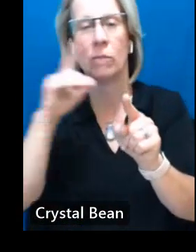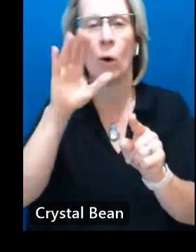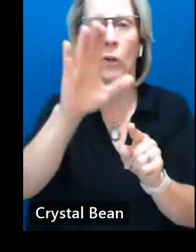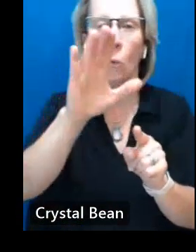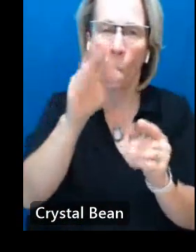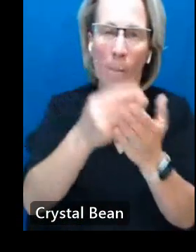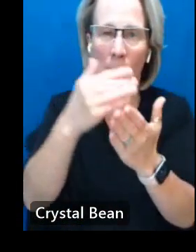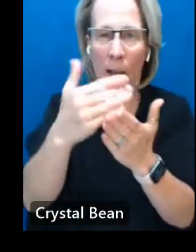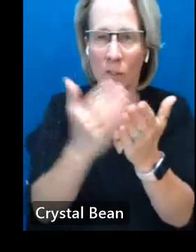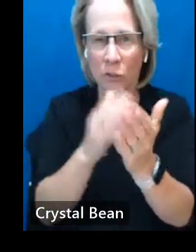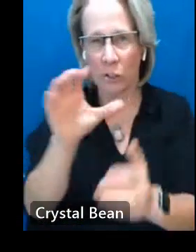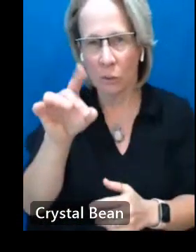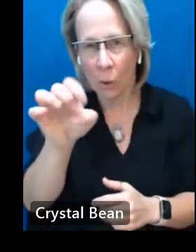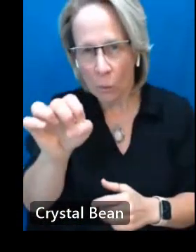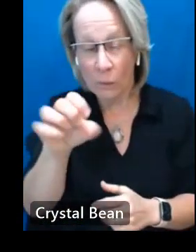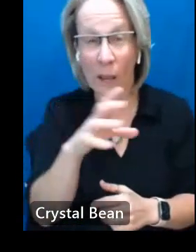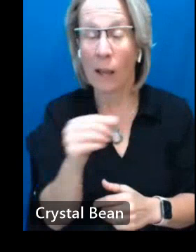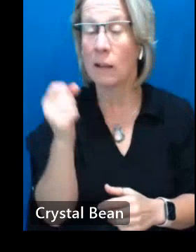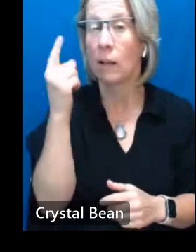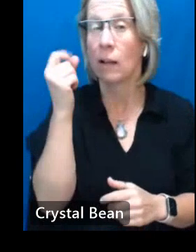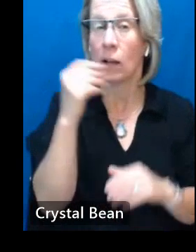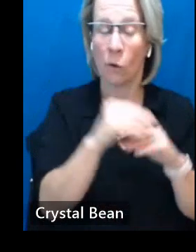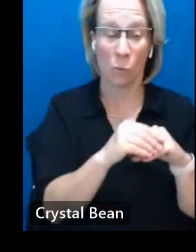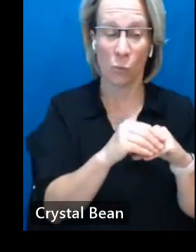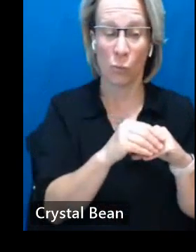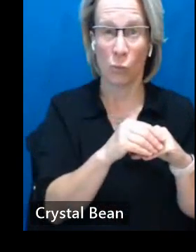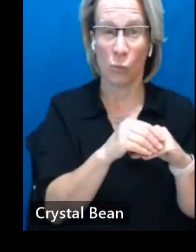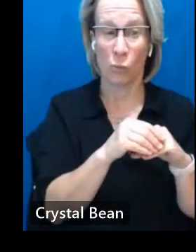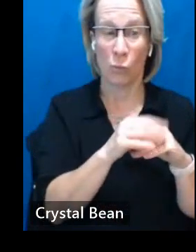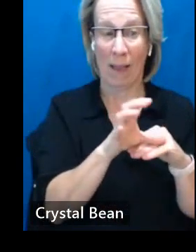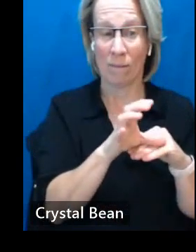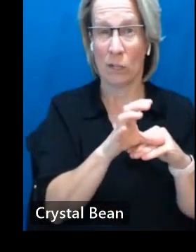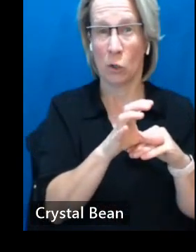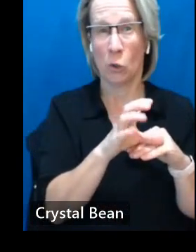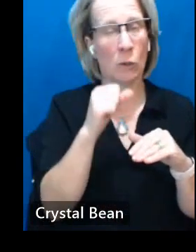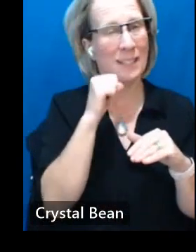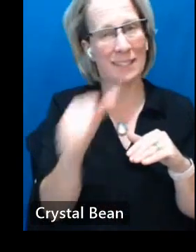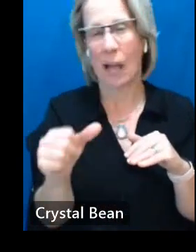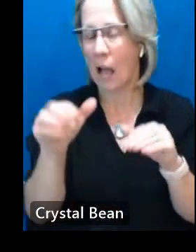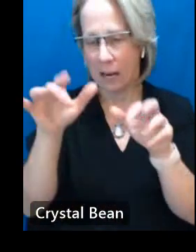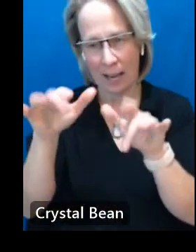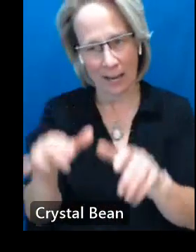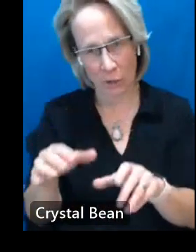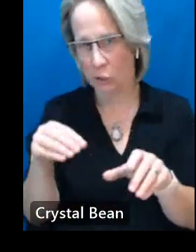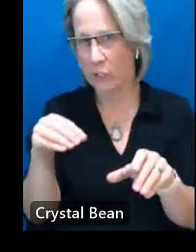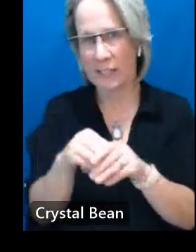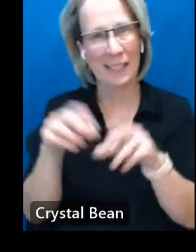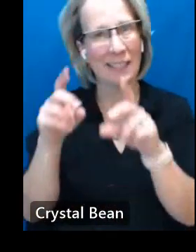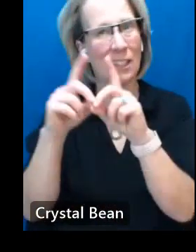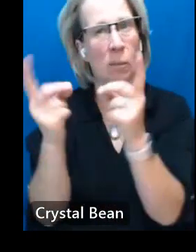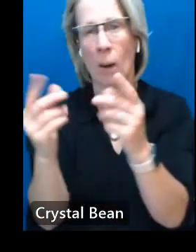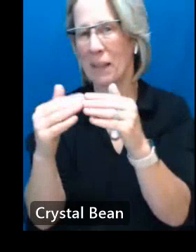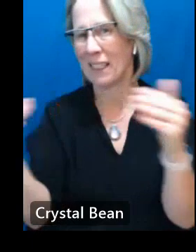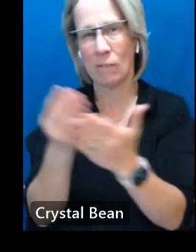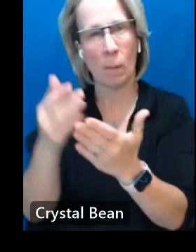to note that revenue is not entered in the department level budget. Only the expenditure side is.